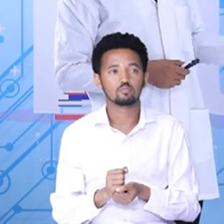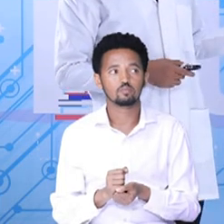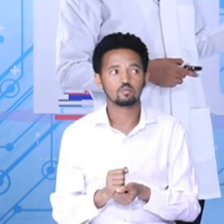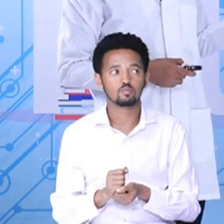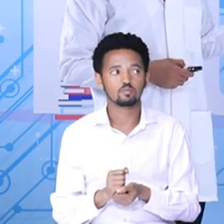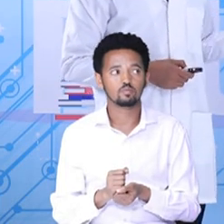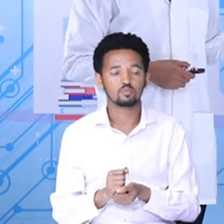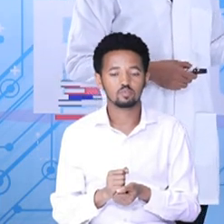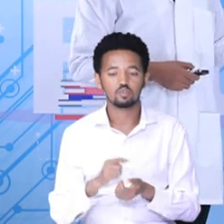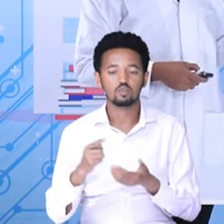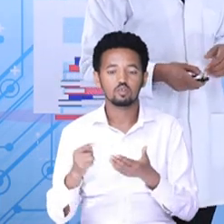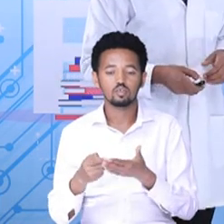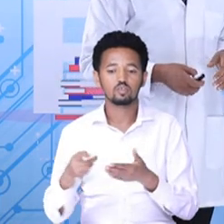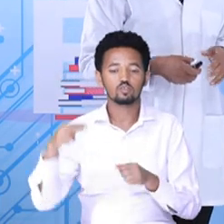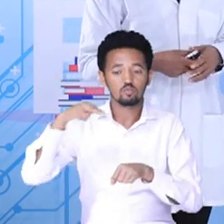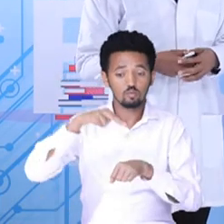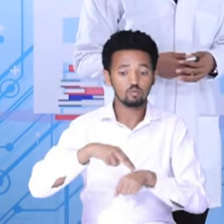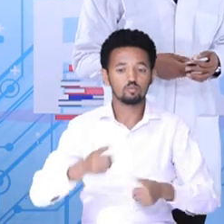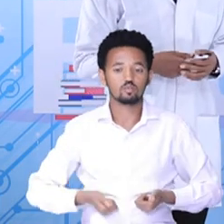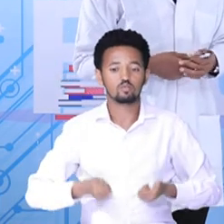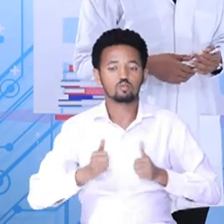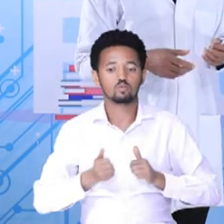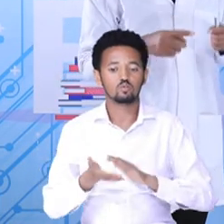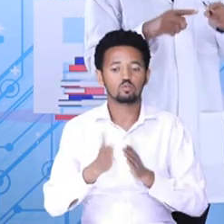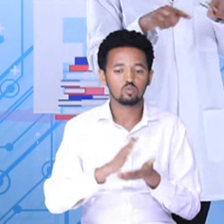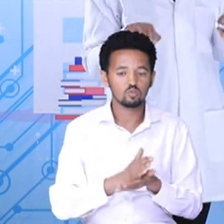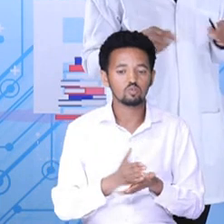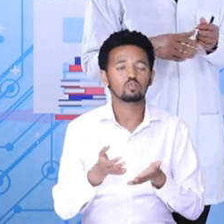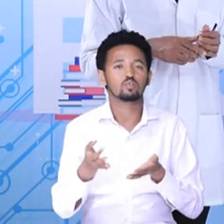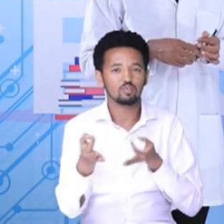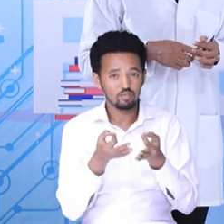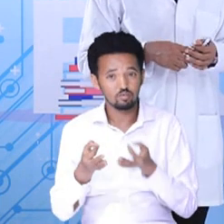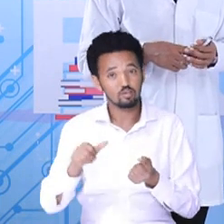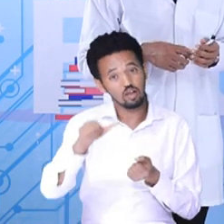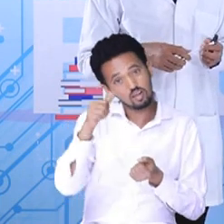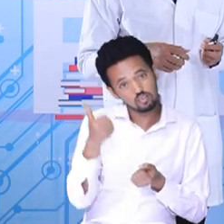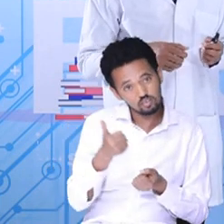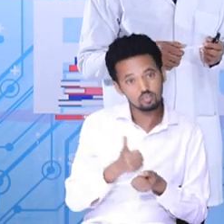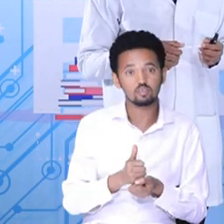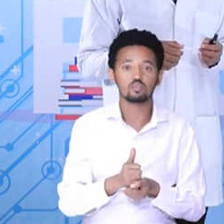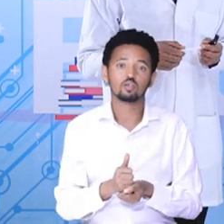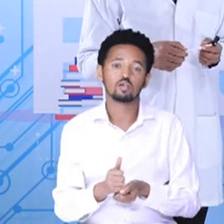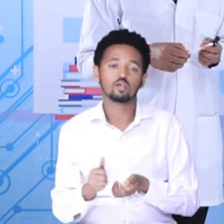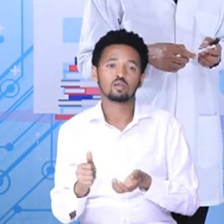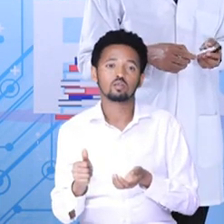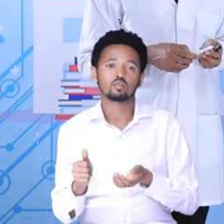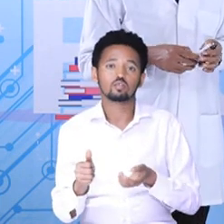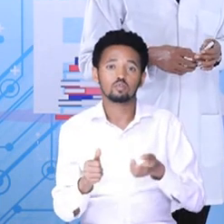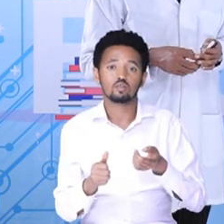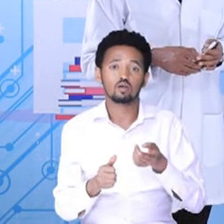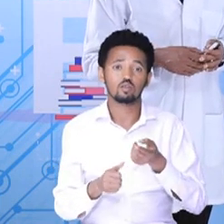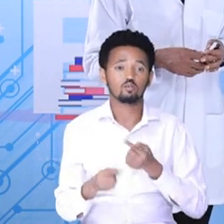The permanent rural settlements of Ethiopia are also classified into another categories.